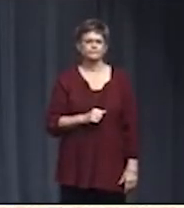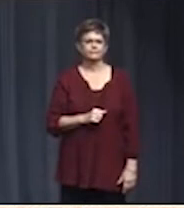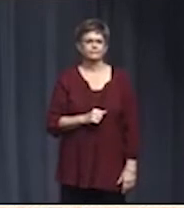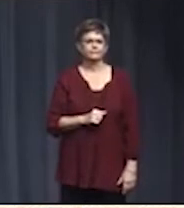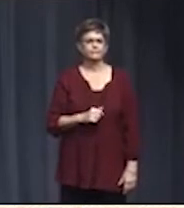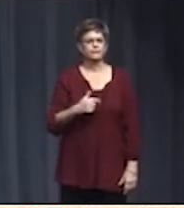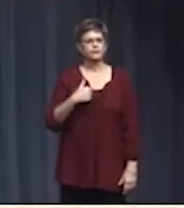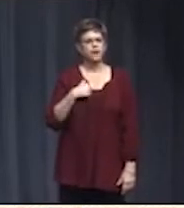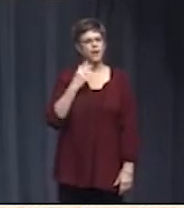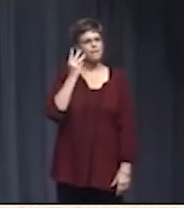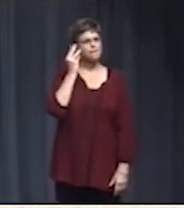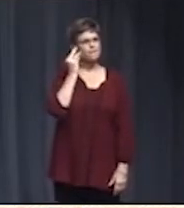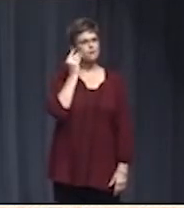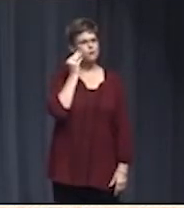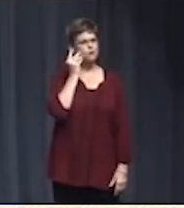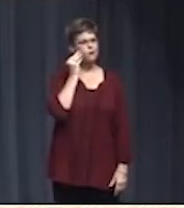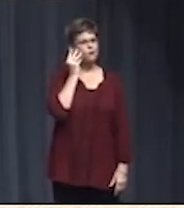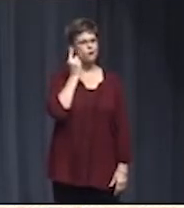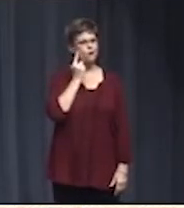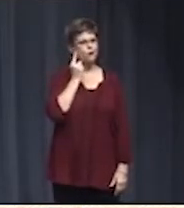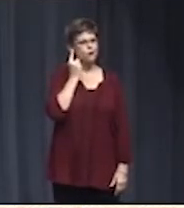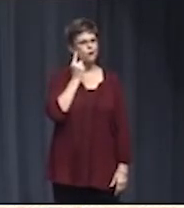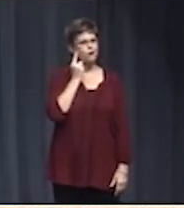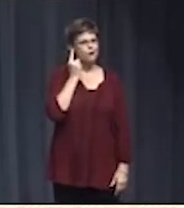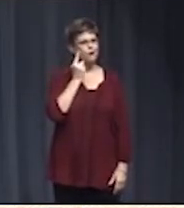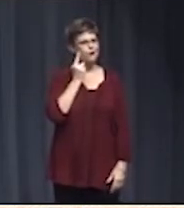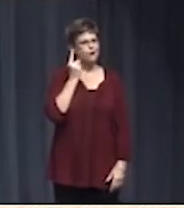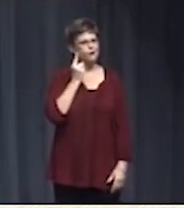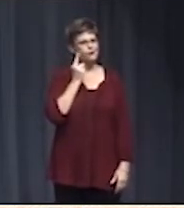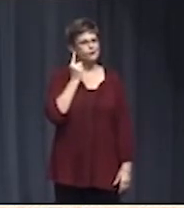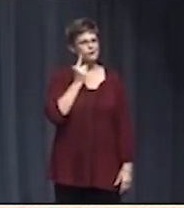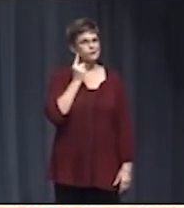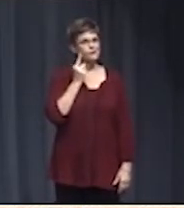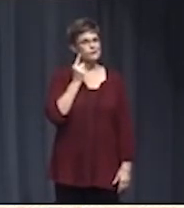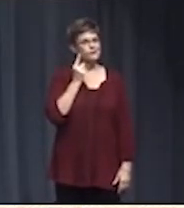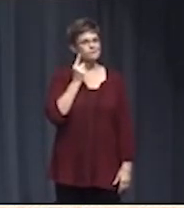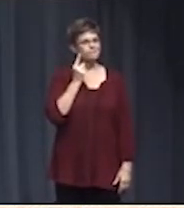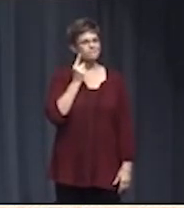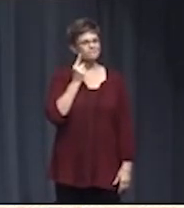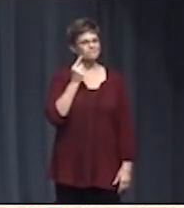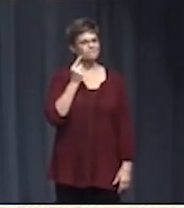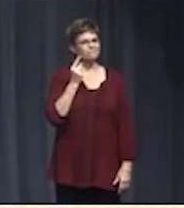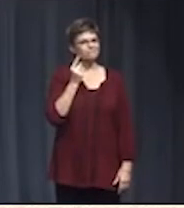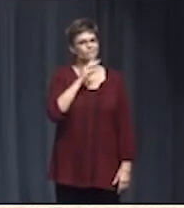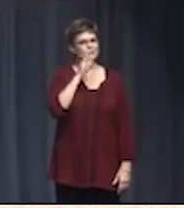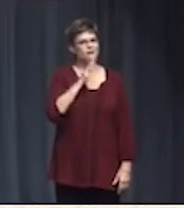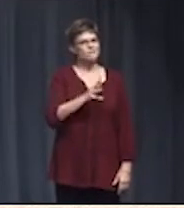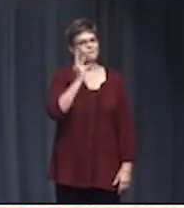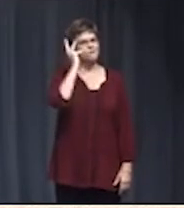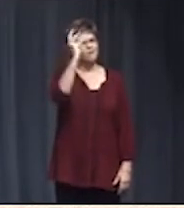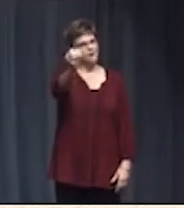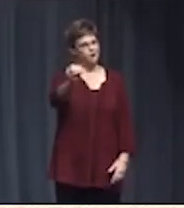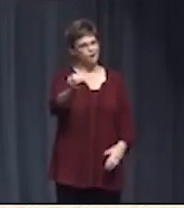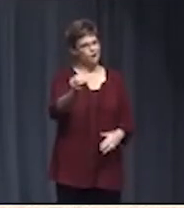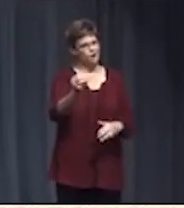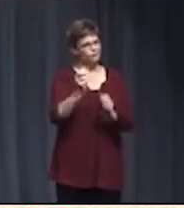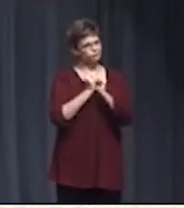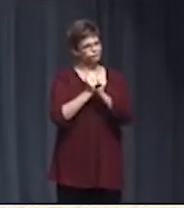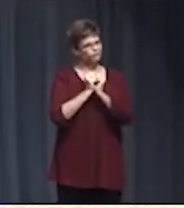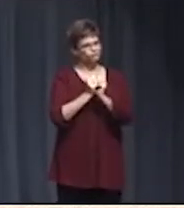And I really thought about it, but this is what came into play in my mind. I never actually took her up on the offer. We never went